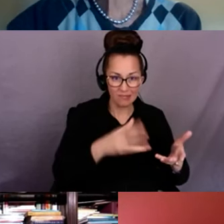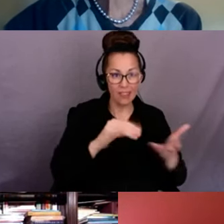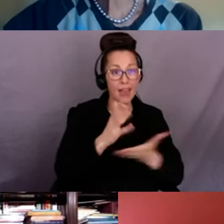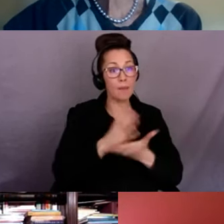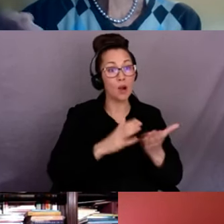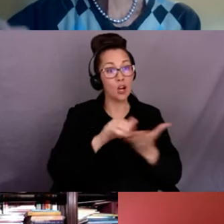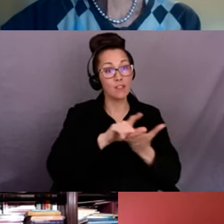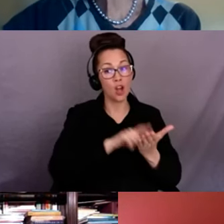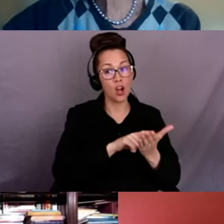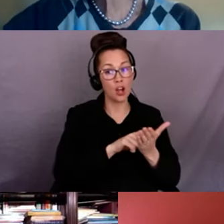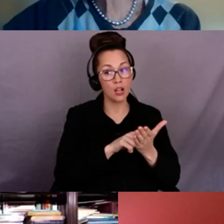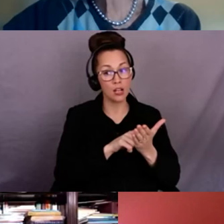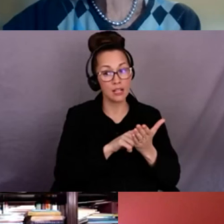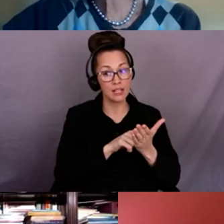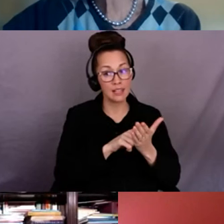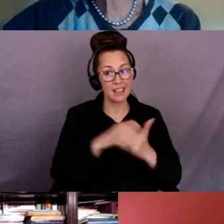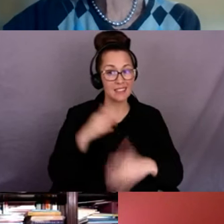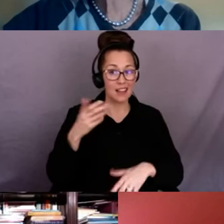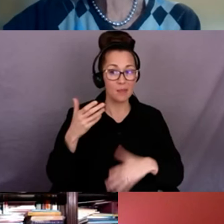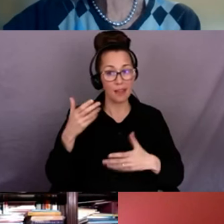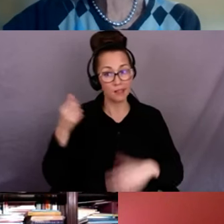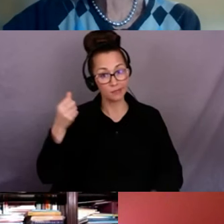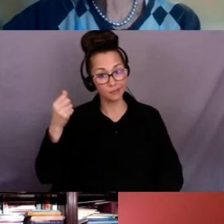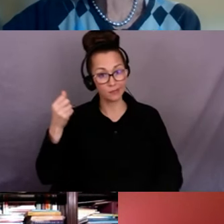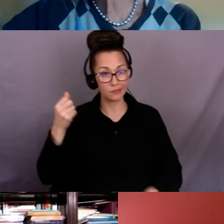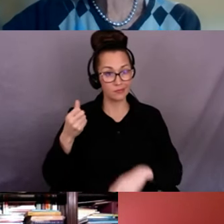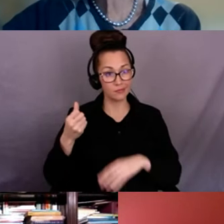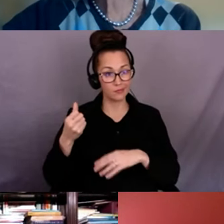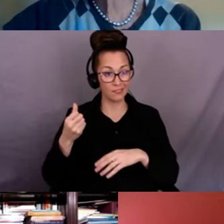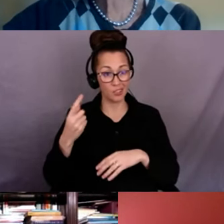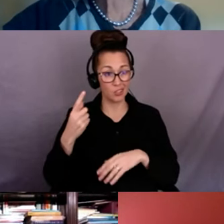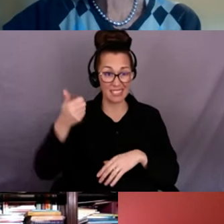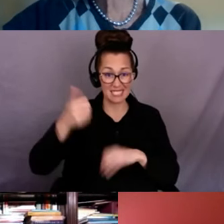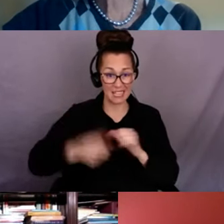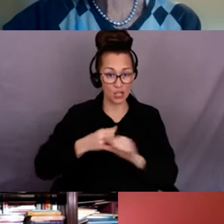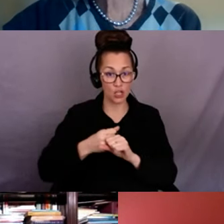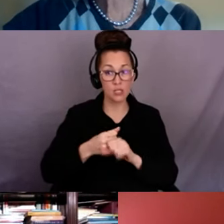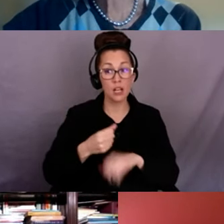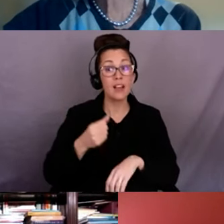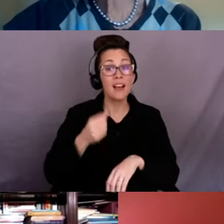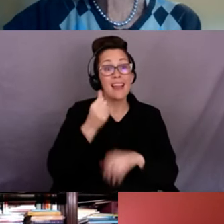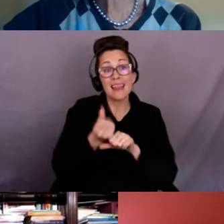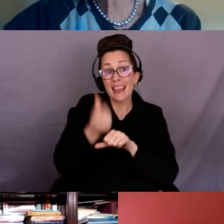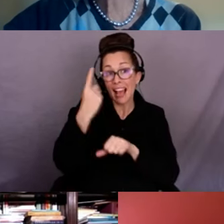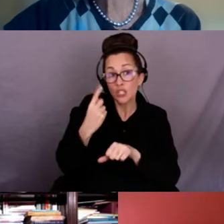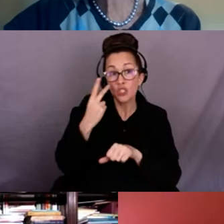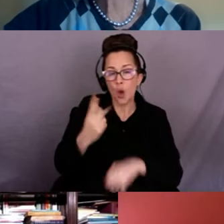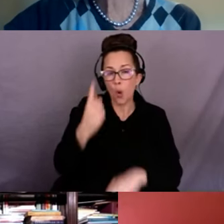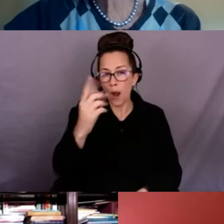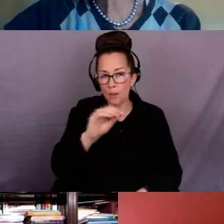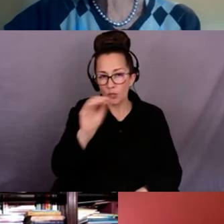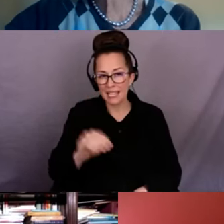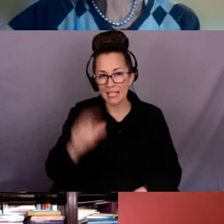withstood over the last decade or so, with the exception of last year, which we saw 1% cost of living adjustment to our